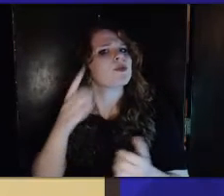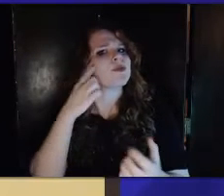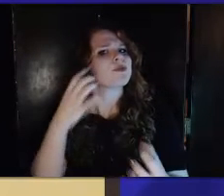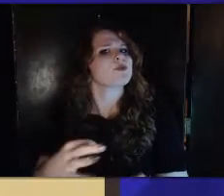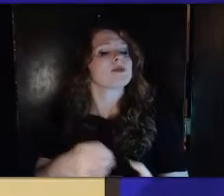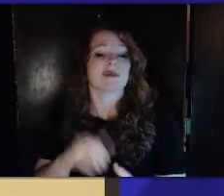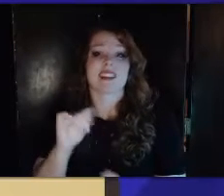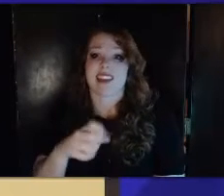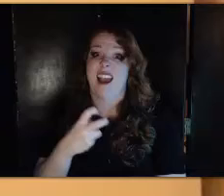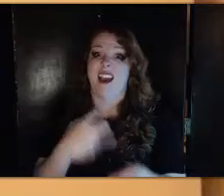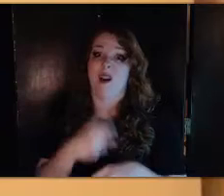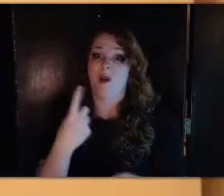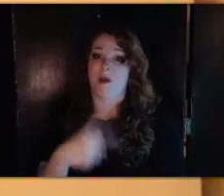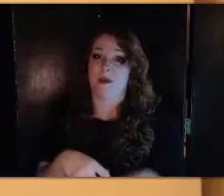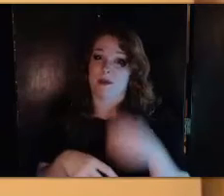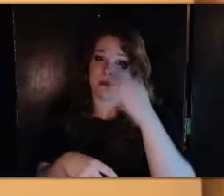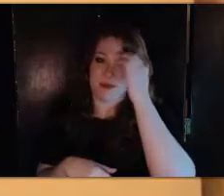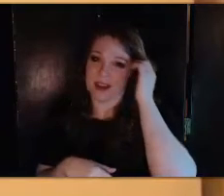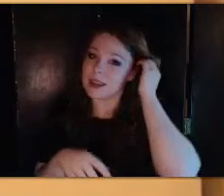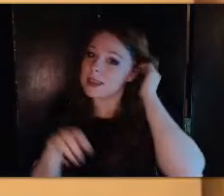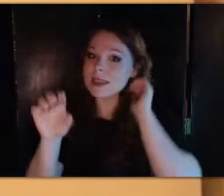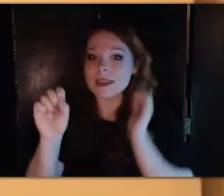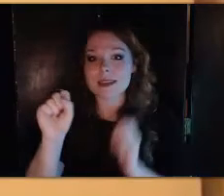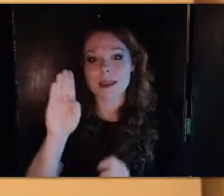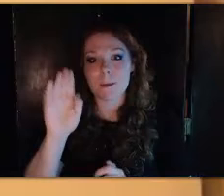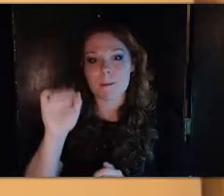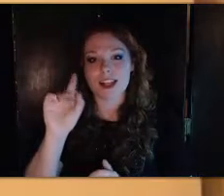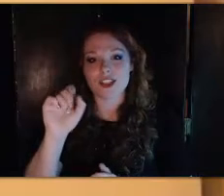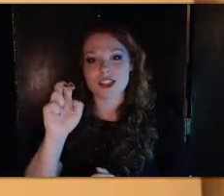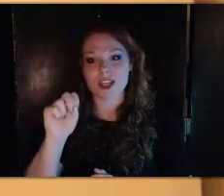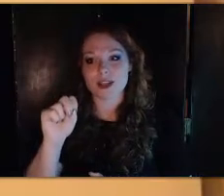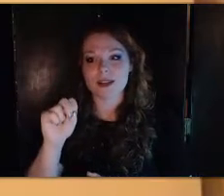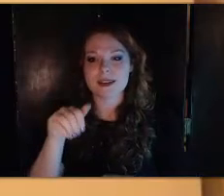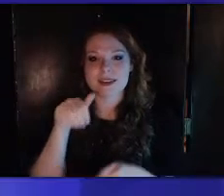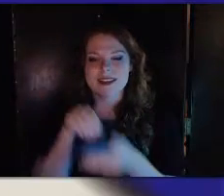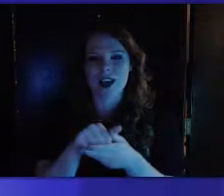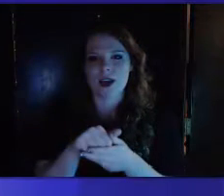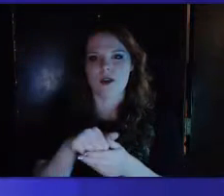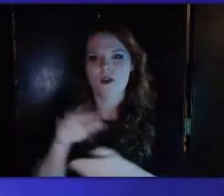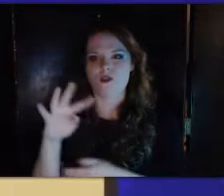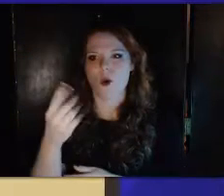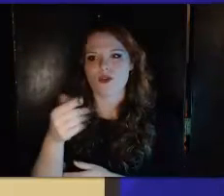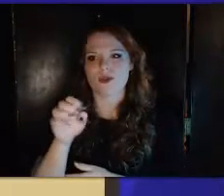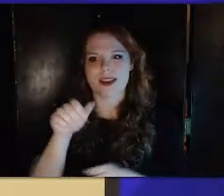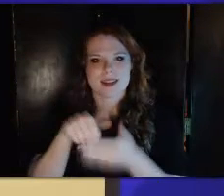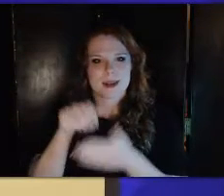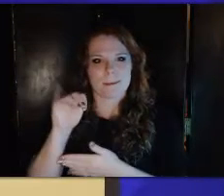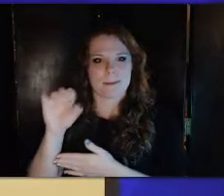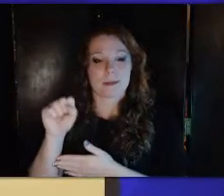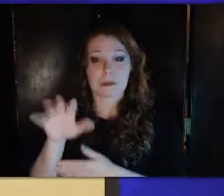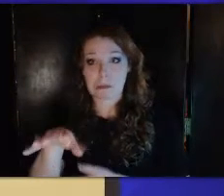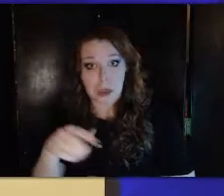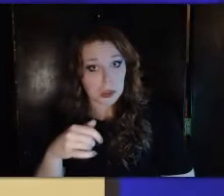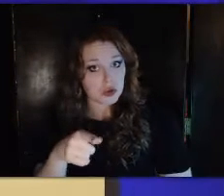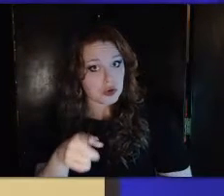That is a tough one, Tori. Sebastian attends Roseland Park Elementary's 4th grade in Mississippi. He asks, If you